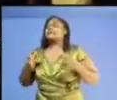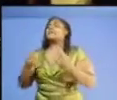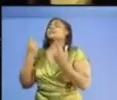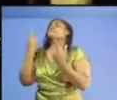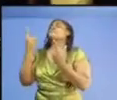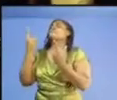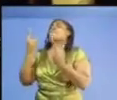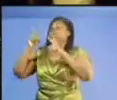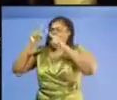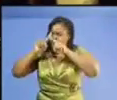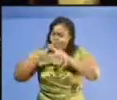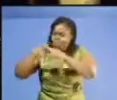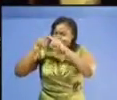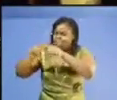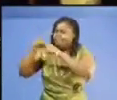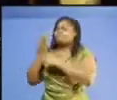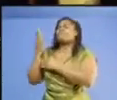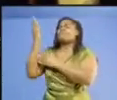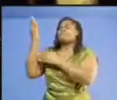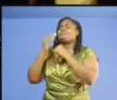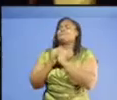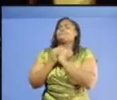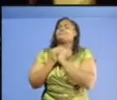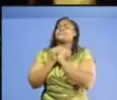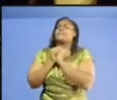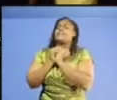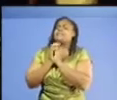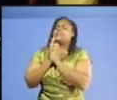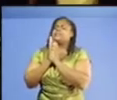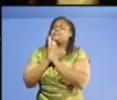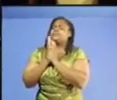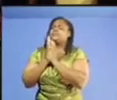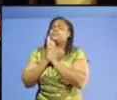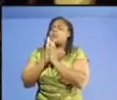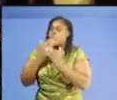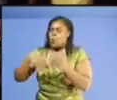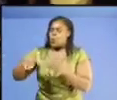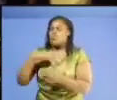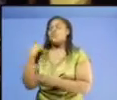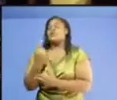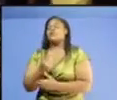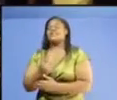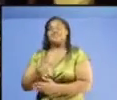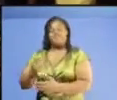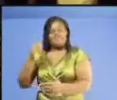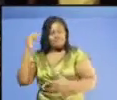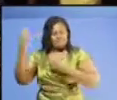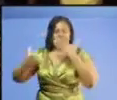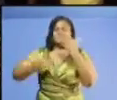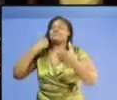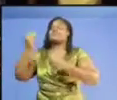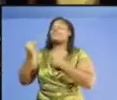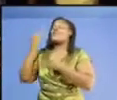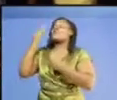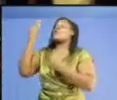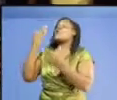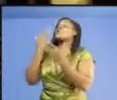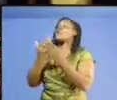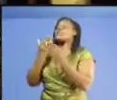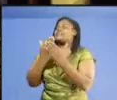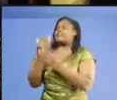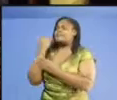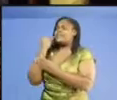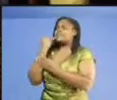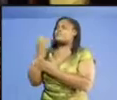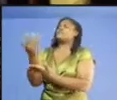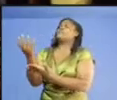been faithful. We will testify of your goodness. If you would